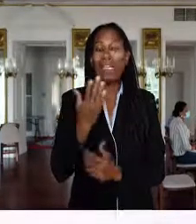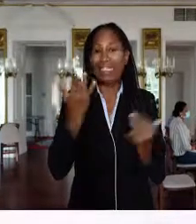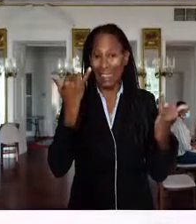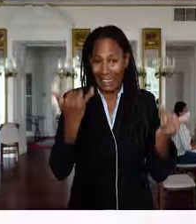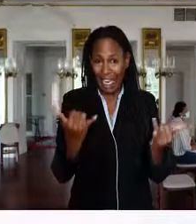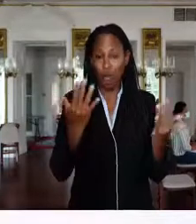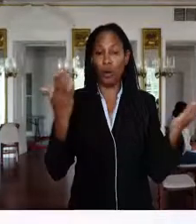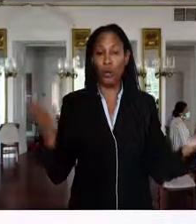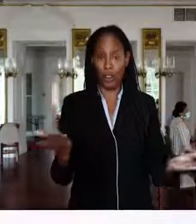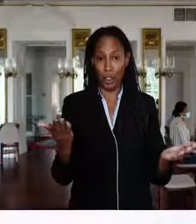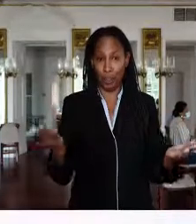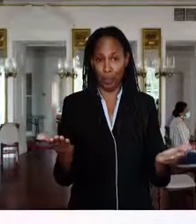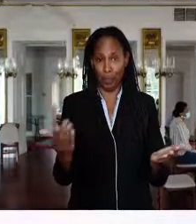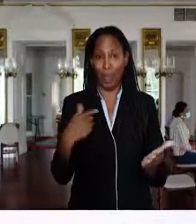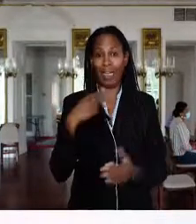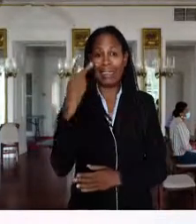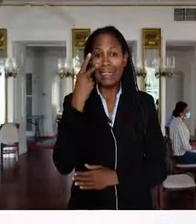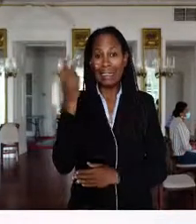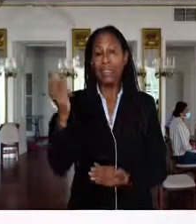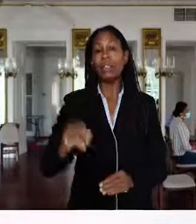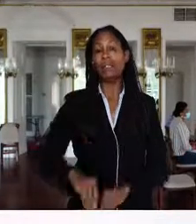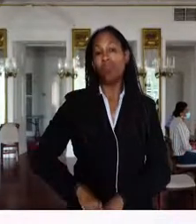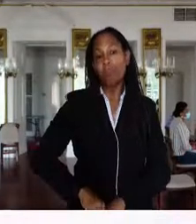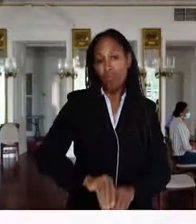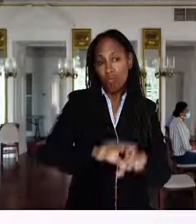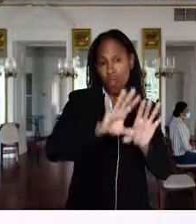And I can see clearly